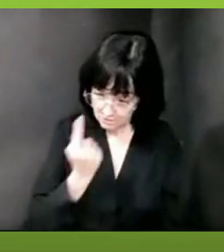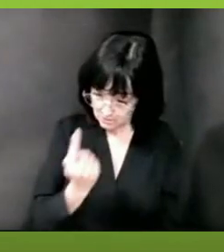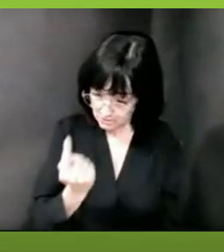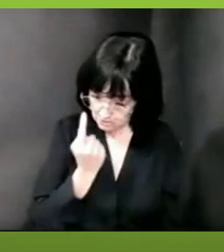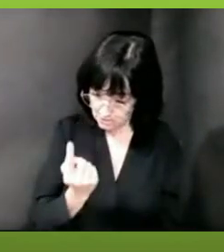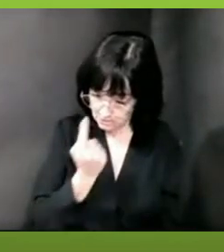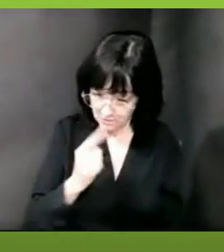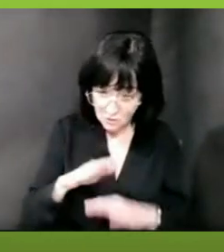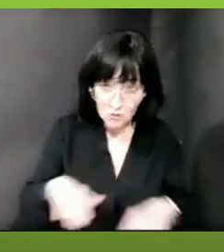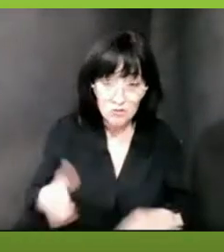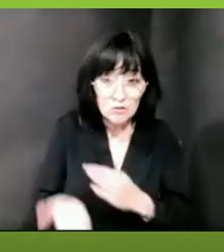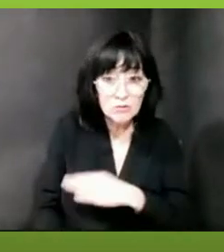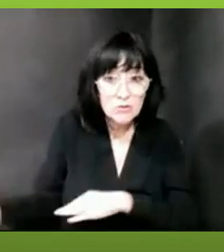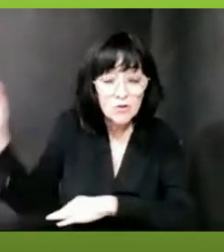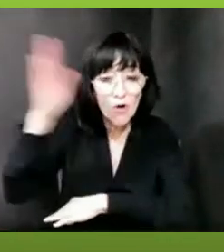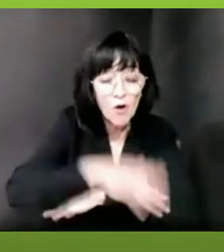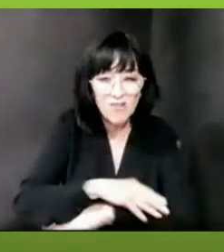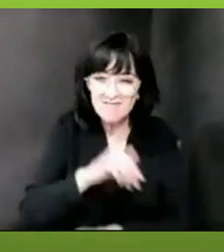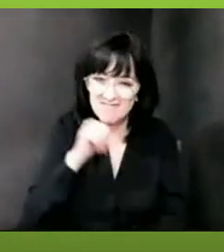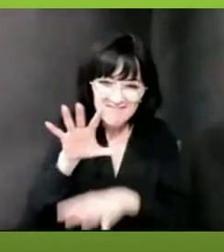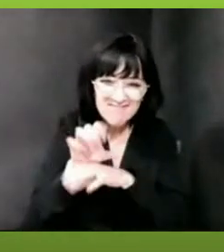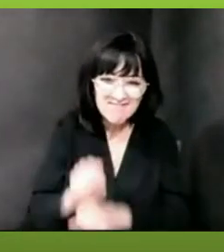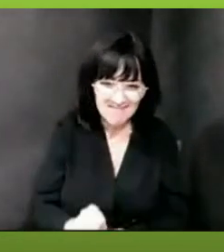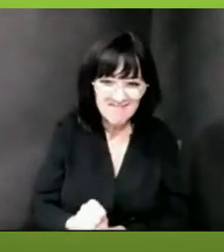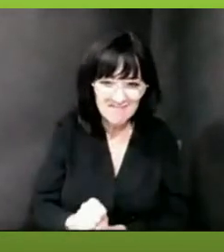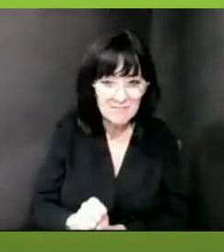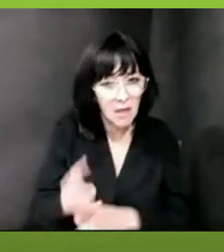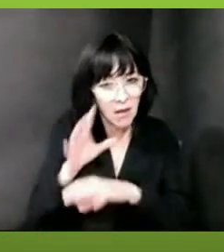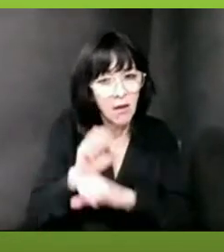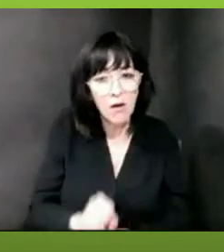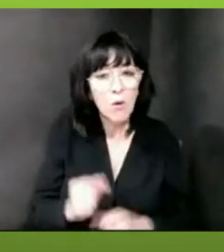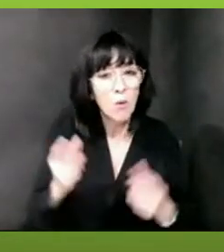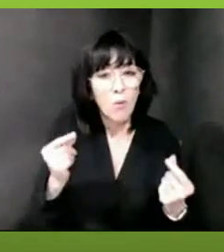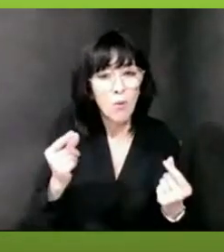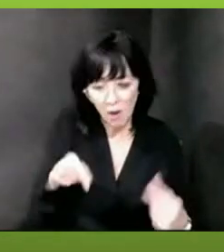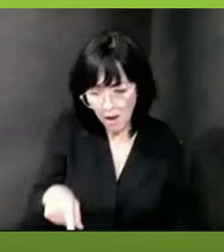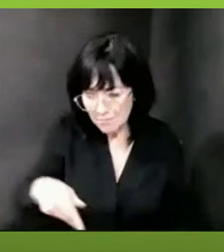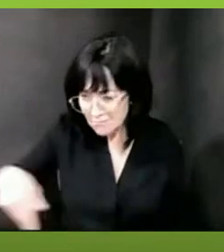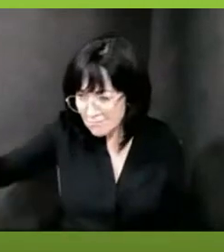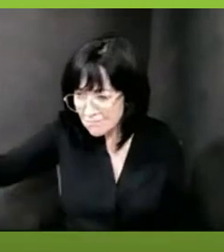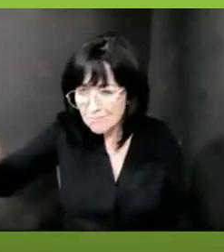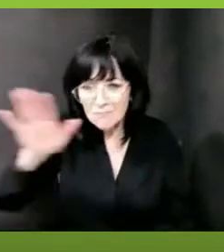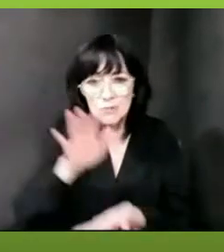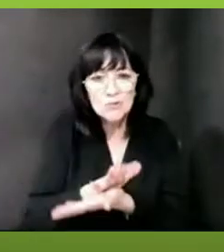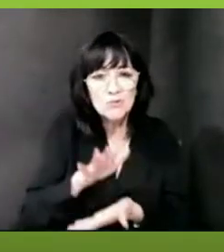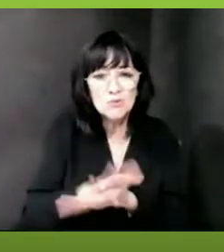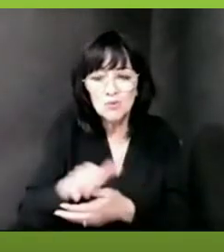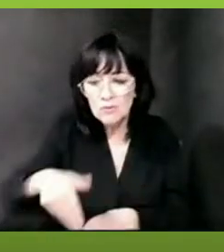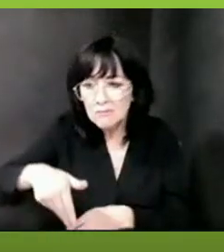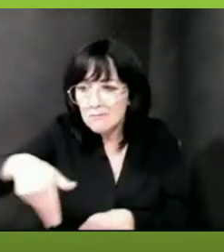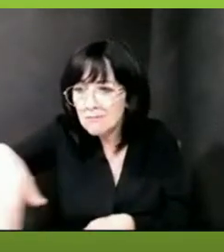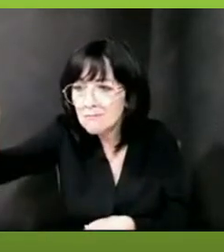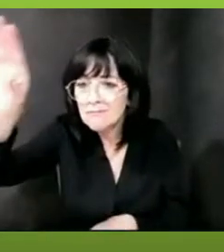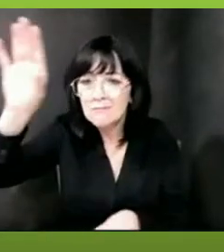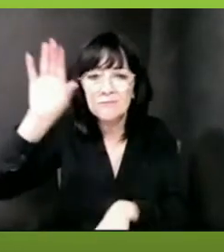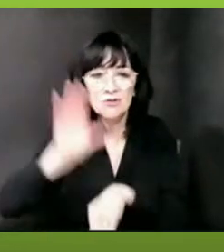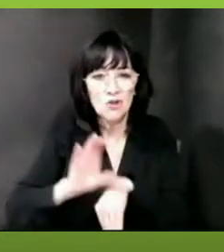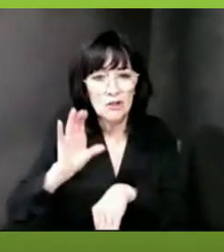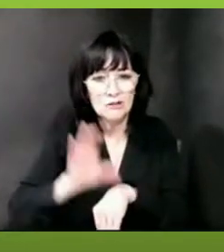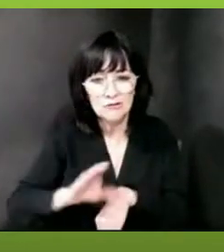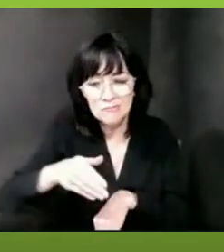They're used to them having sports after school. They're used to the clubs. They're used to going to church and the youth groups.